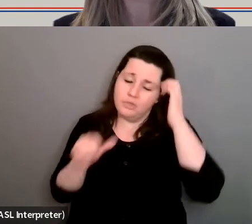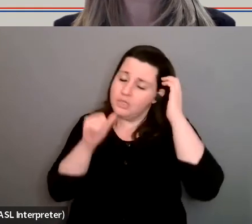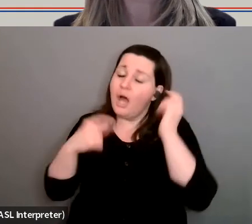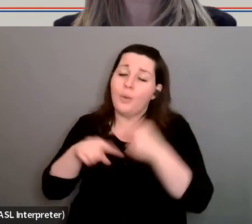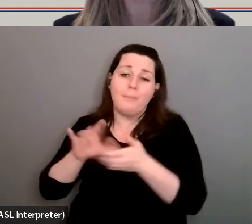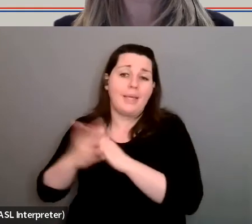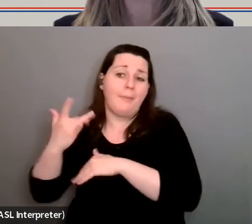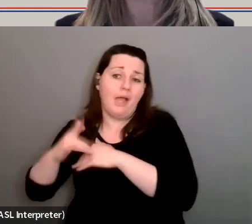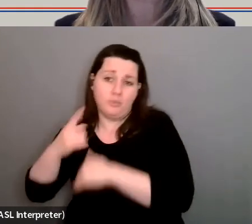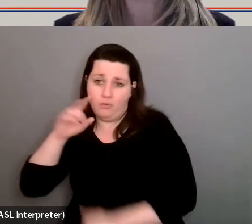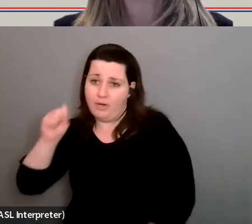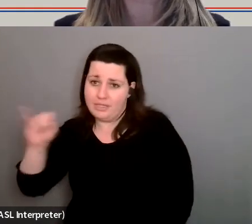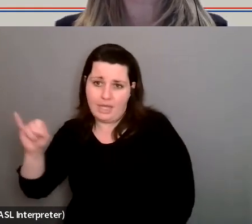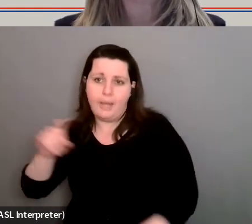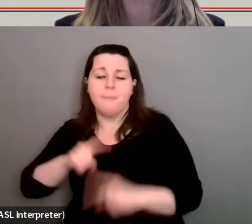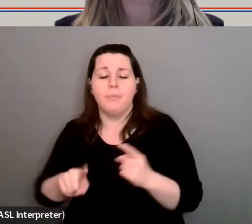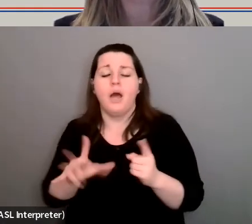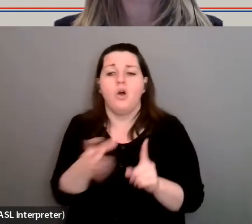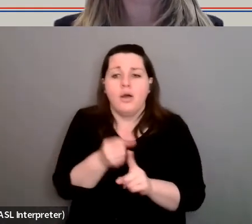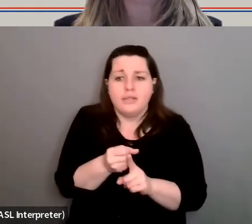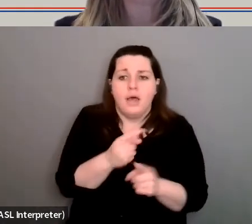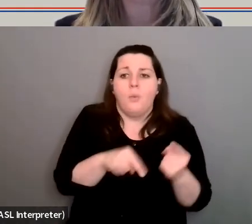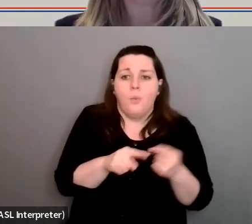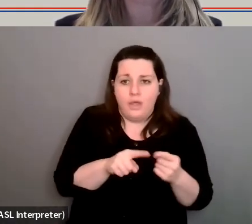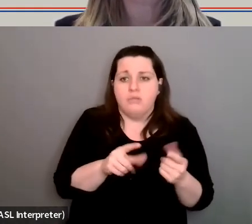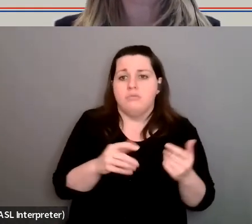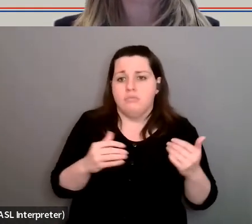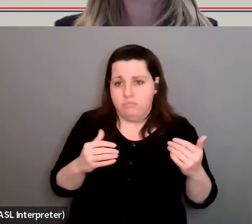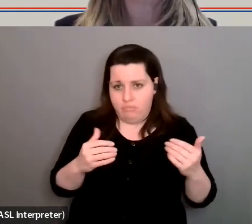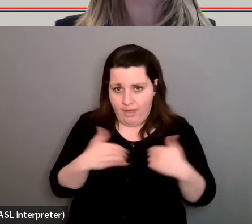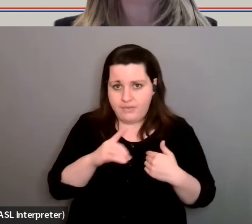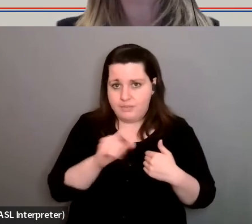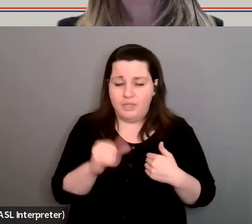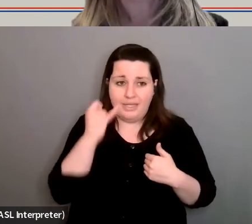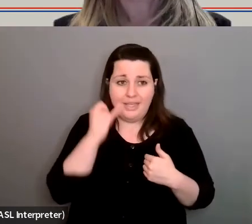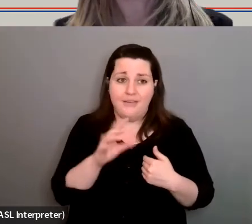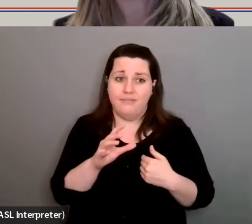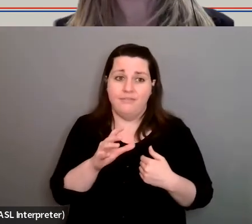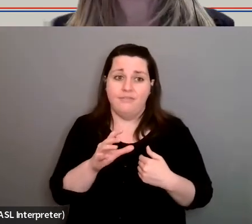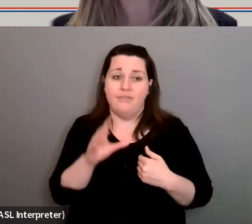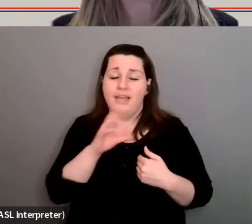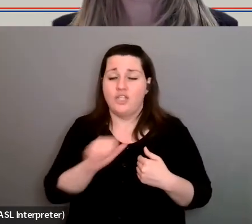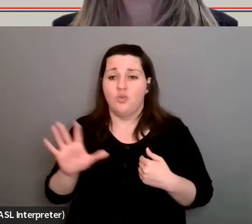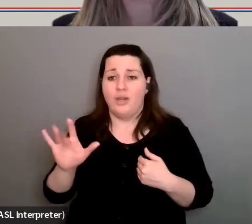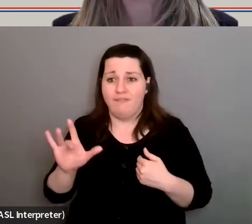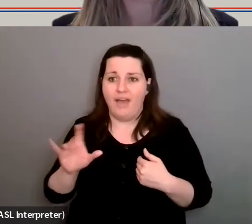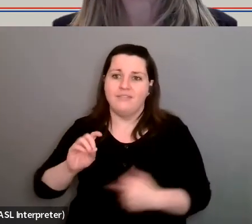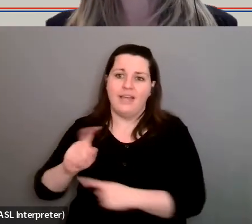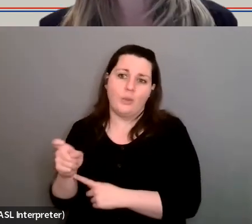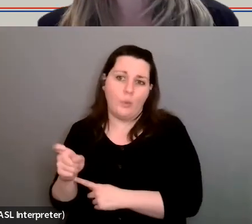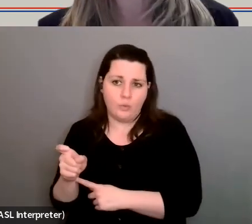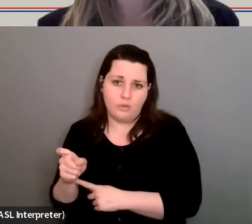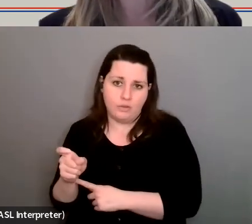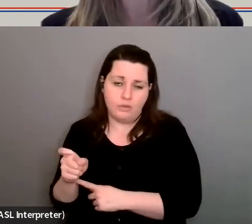for SSI, but basically the onset of the disability. So if you were diagnosed at age 25 and you didn't